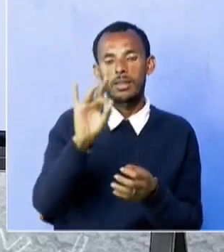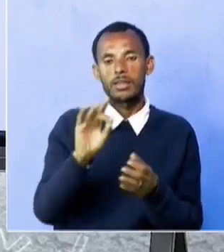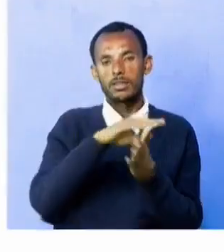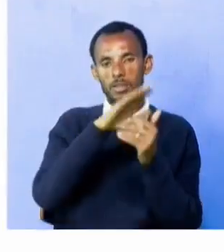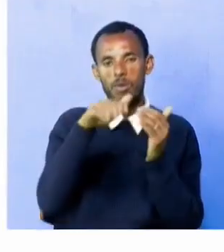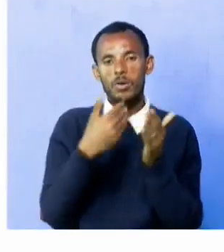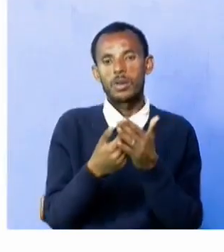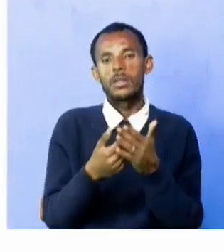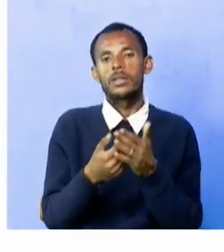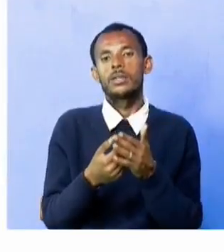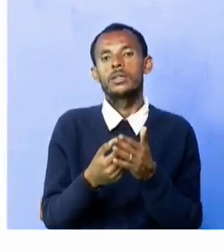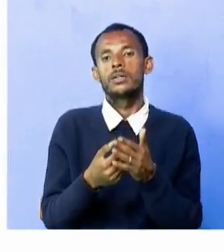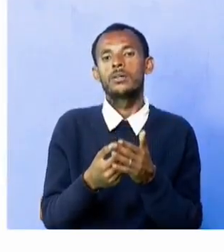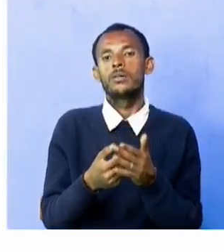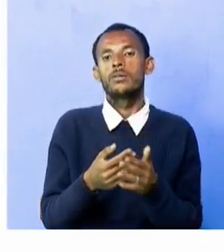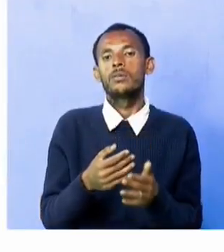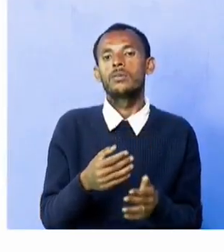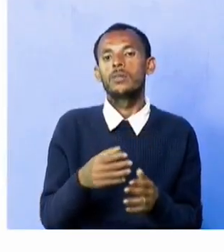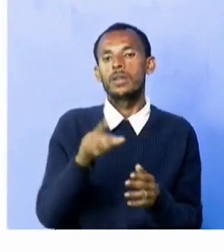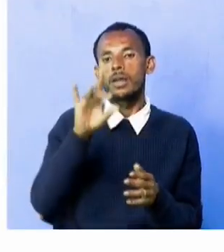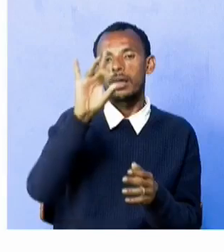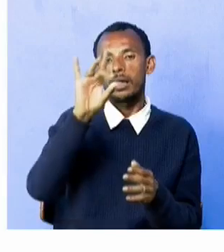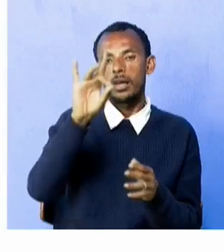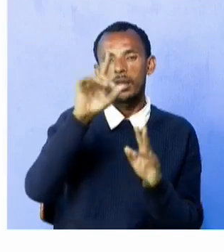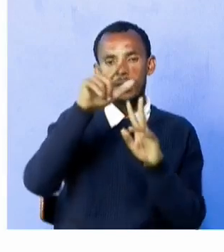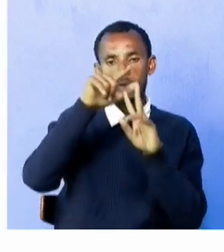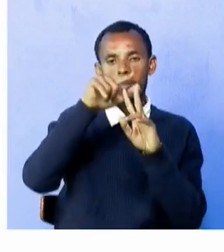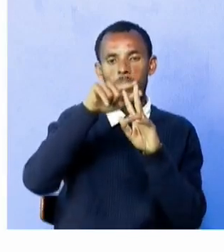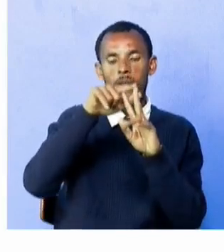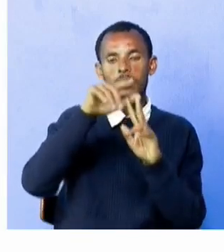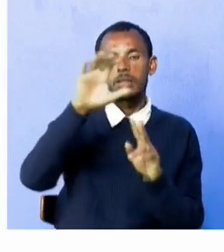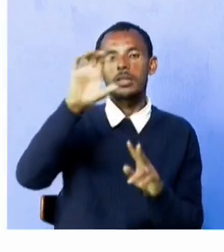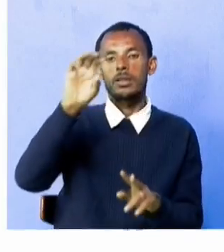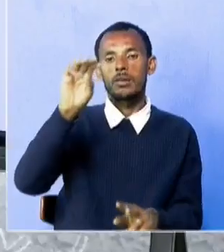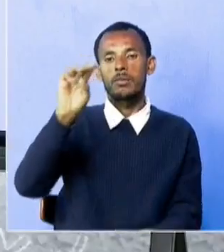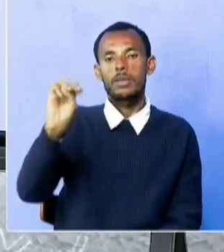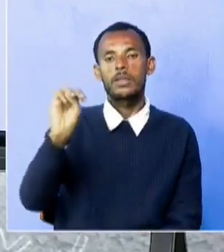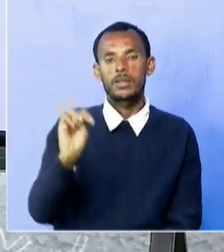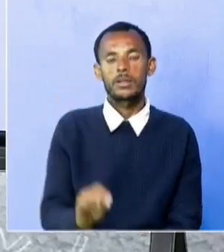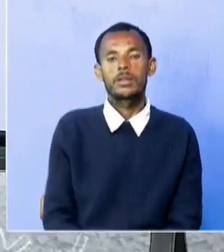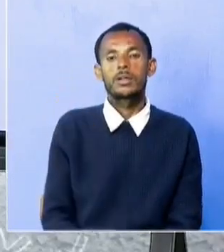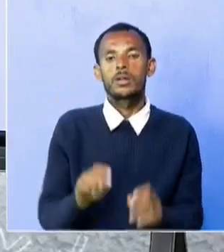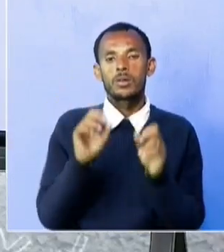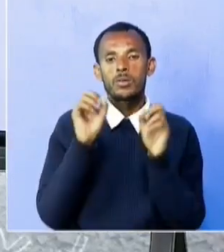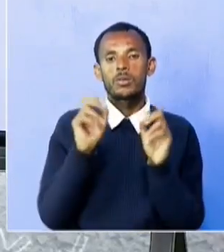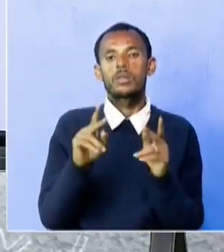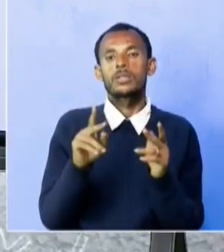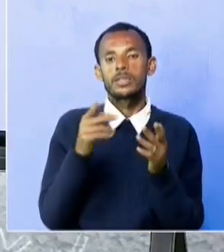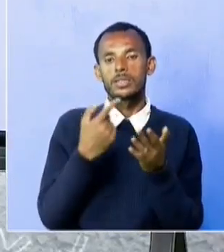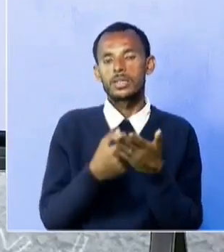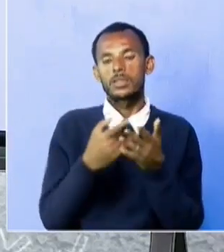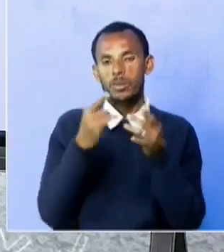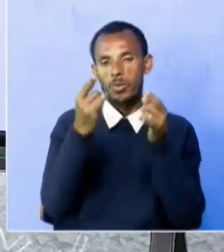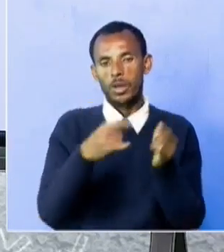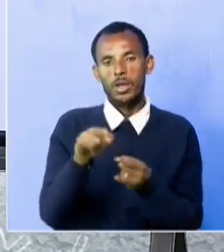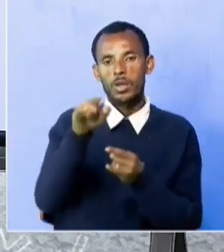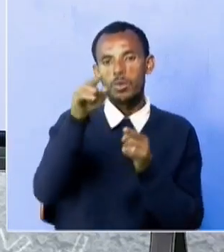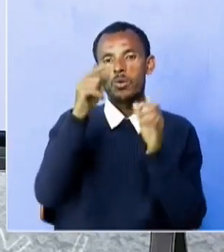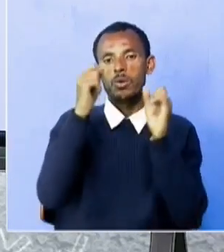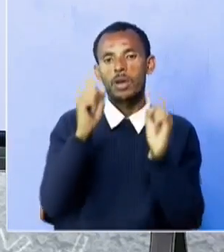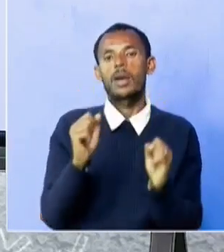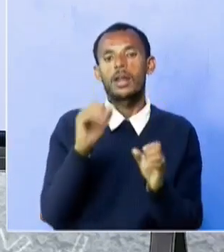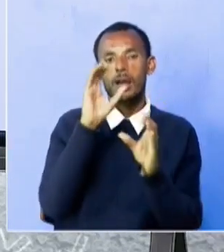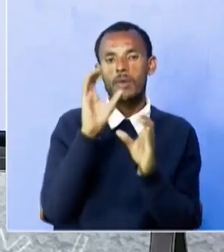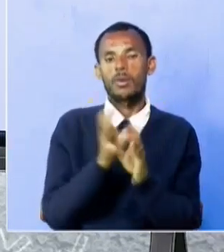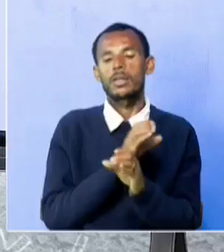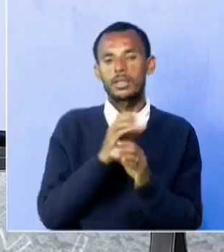this product gives us 8 pi centimeter square. Okay, this way you can calculate,